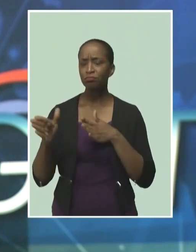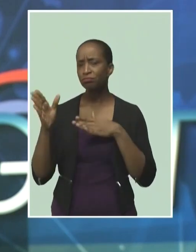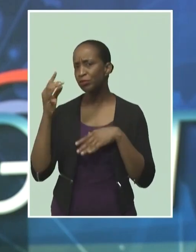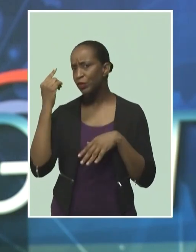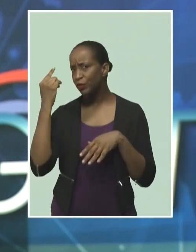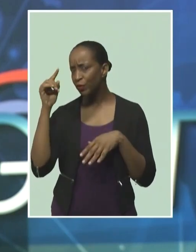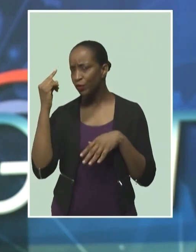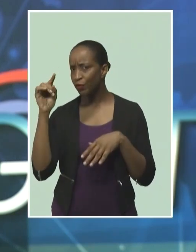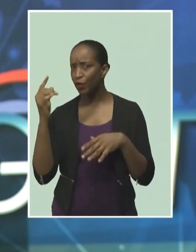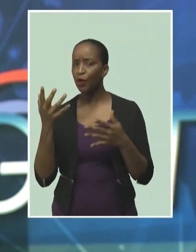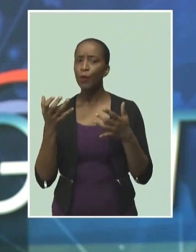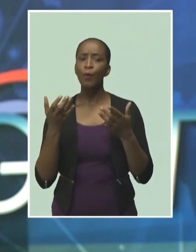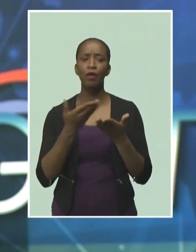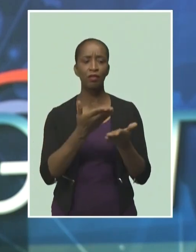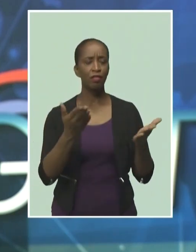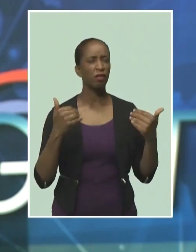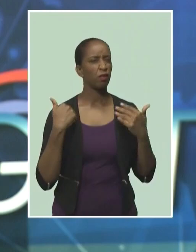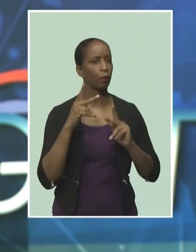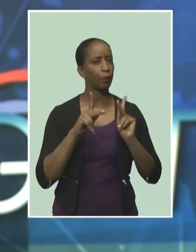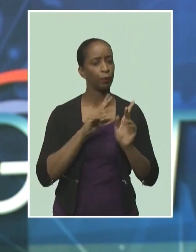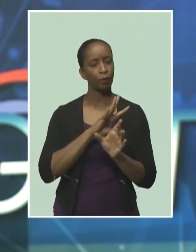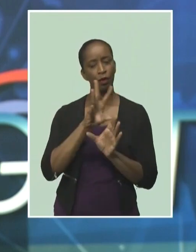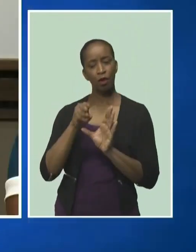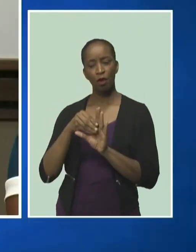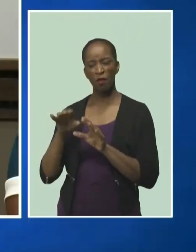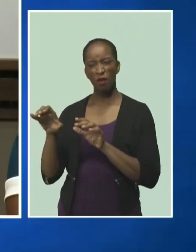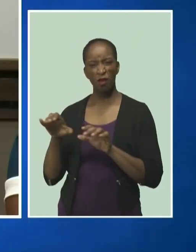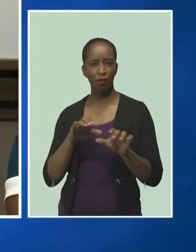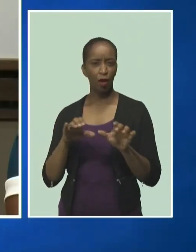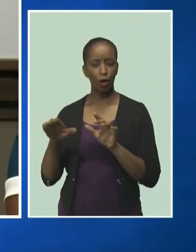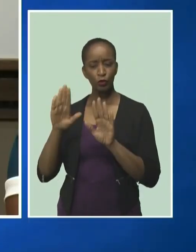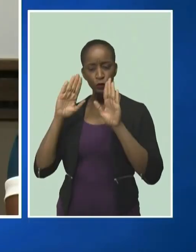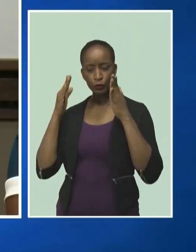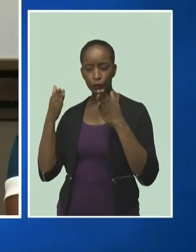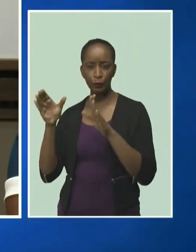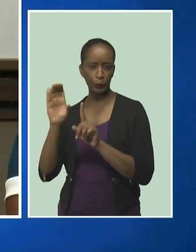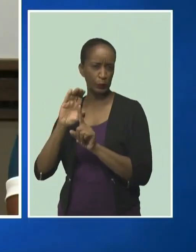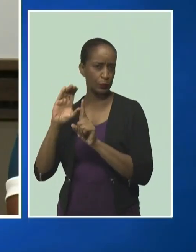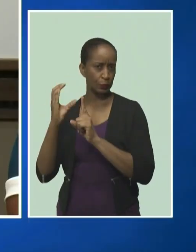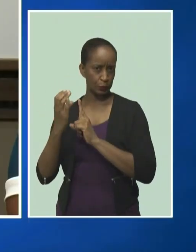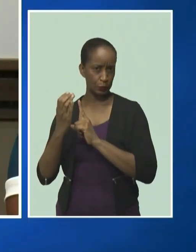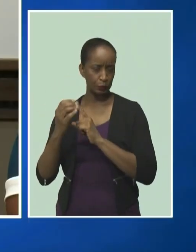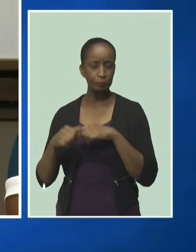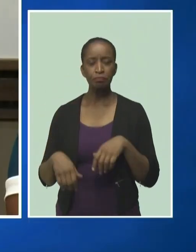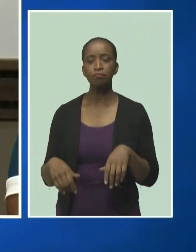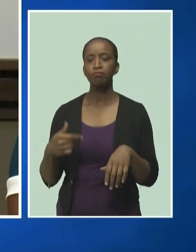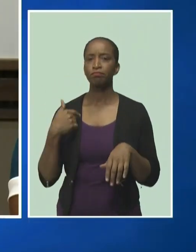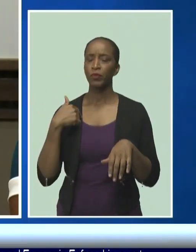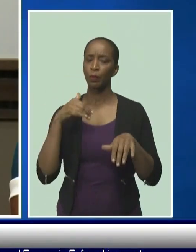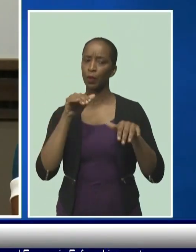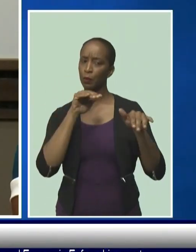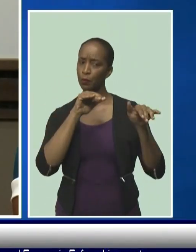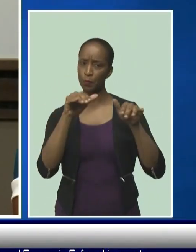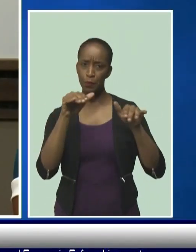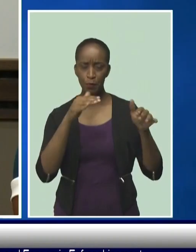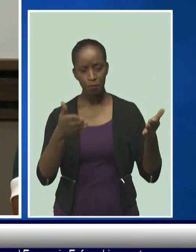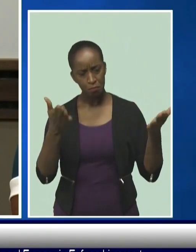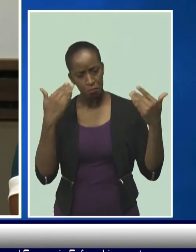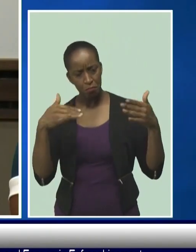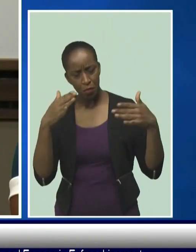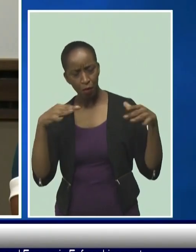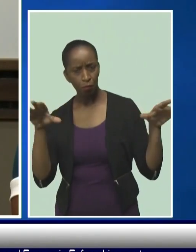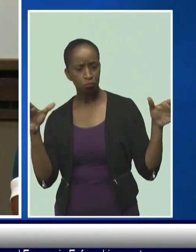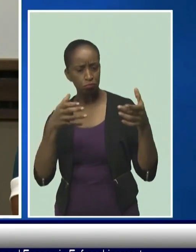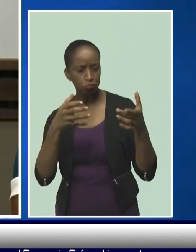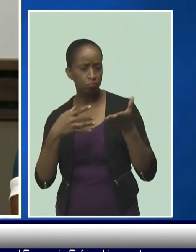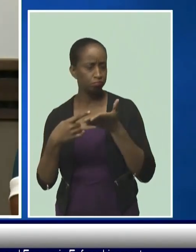youth to get involved in culture. I can't allow it to die, so I called a meeting together, as I said, and